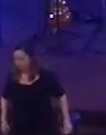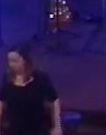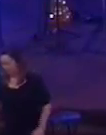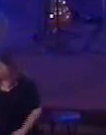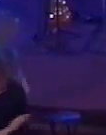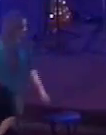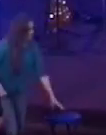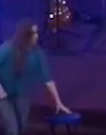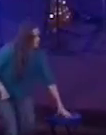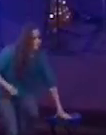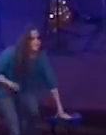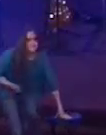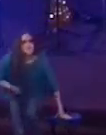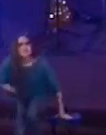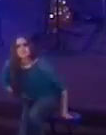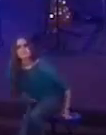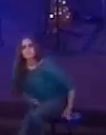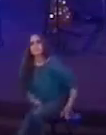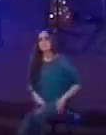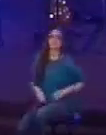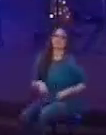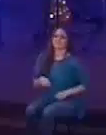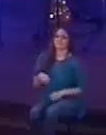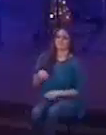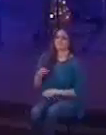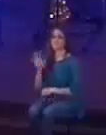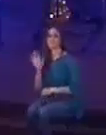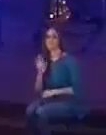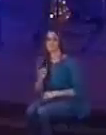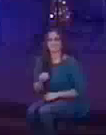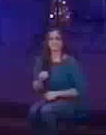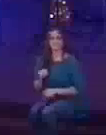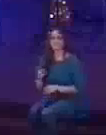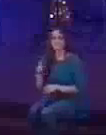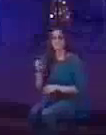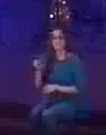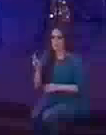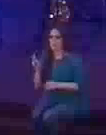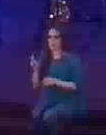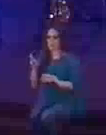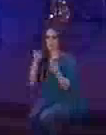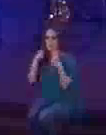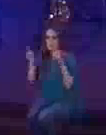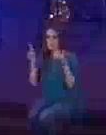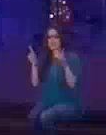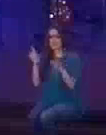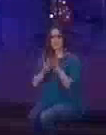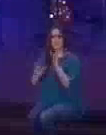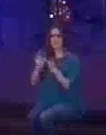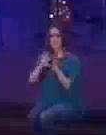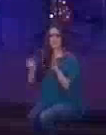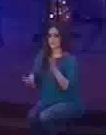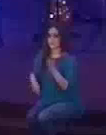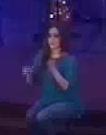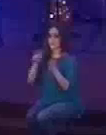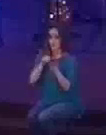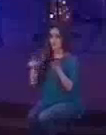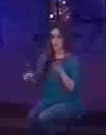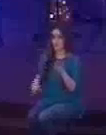Peter makes the great confession that Jesus Christ is Lord